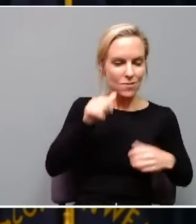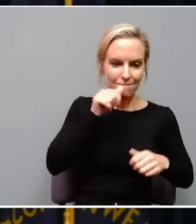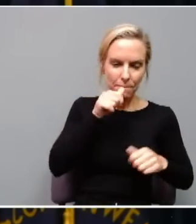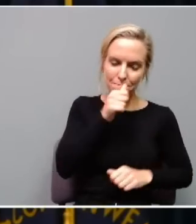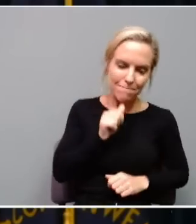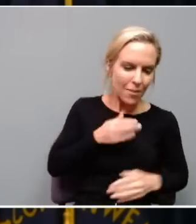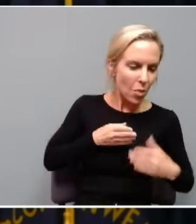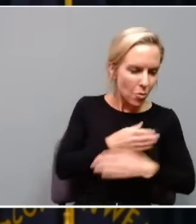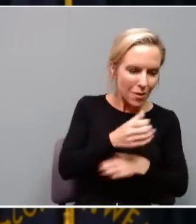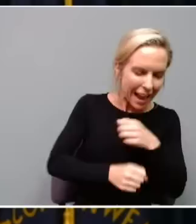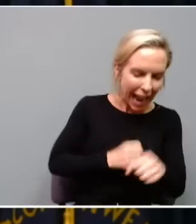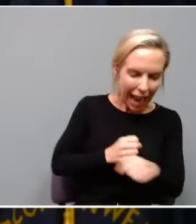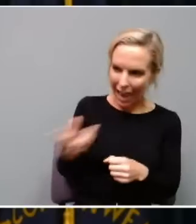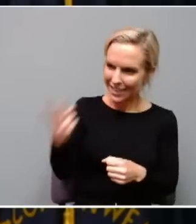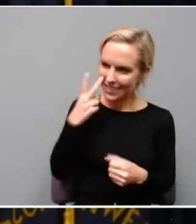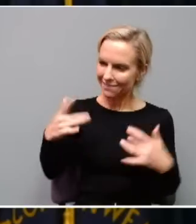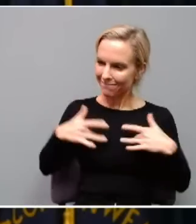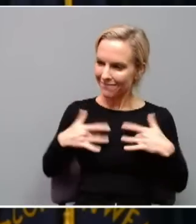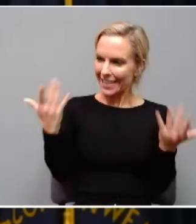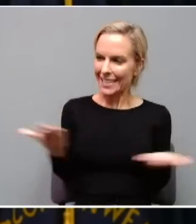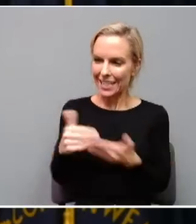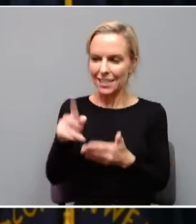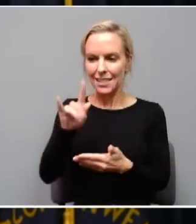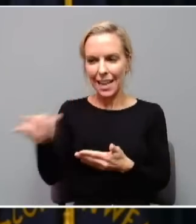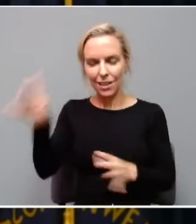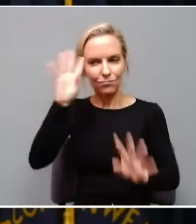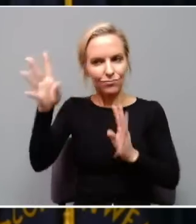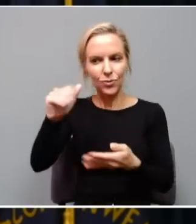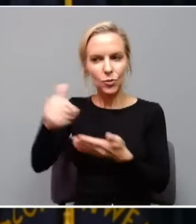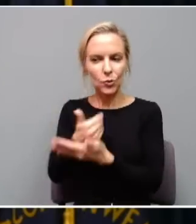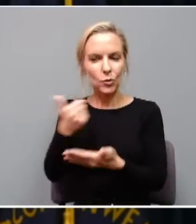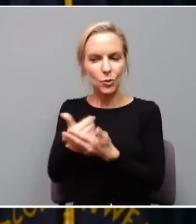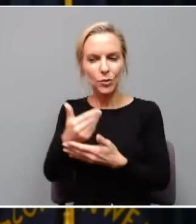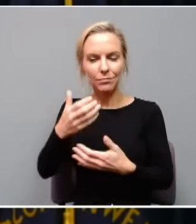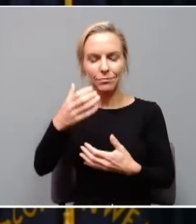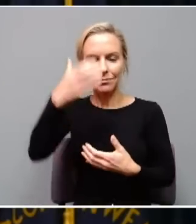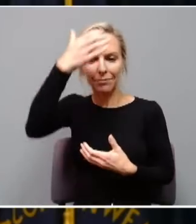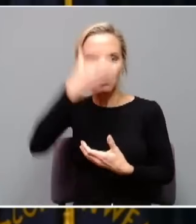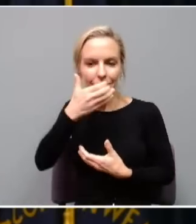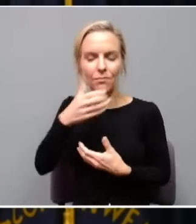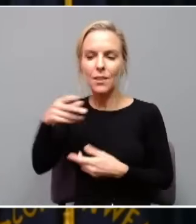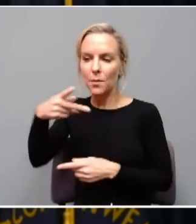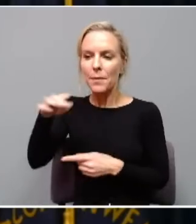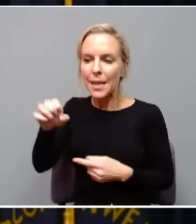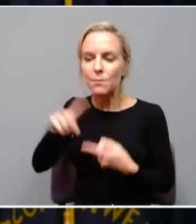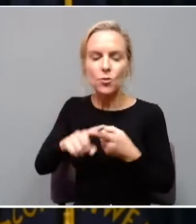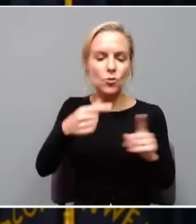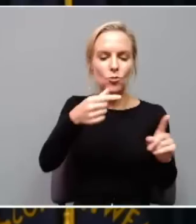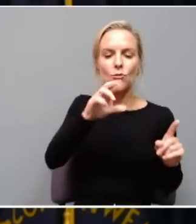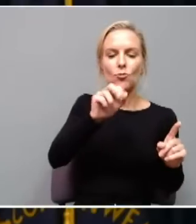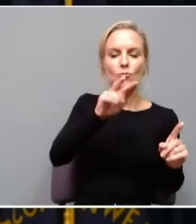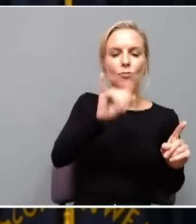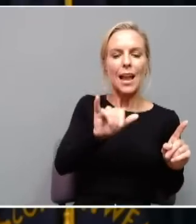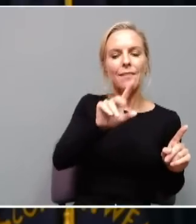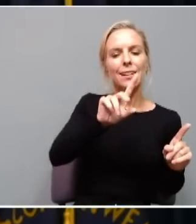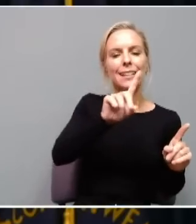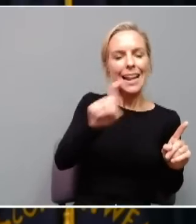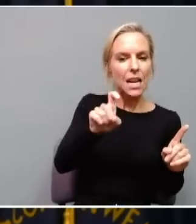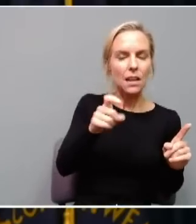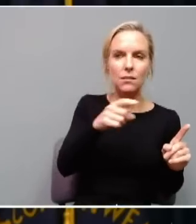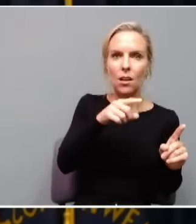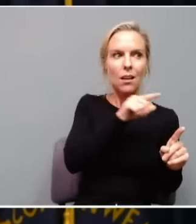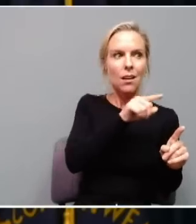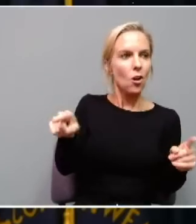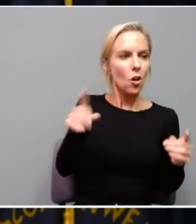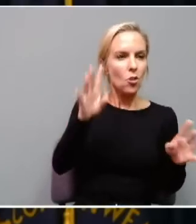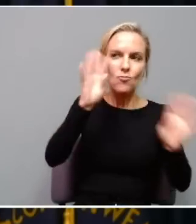in Kentucky? From everything that company did with PPE to Gravity Diagnostics and others creating testing